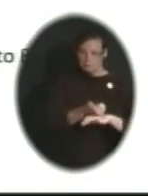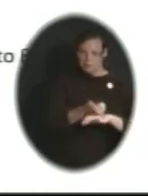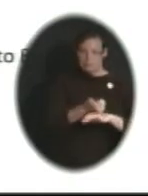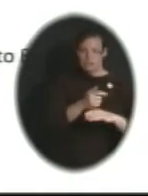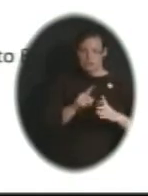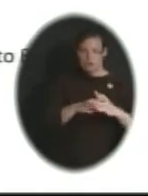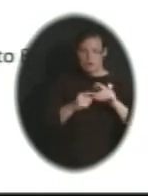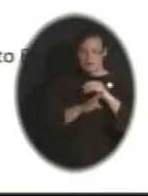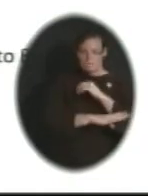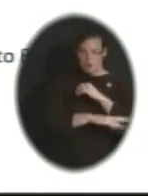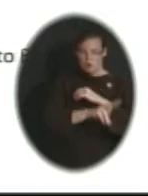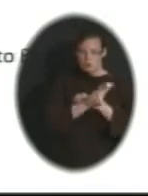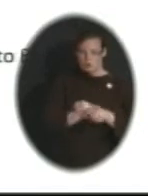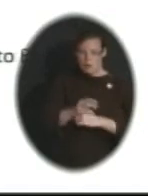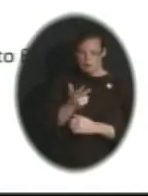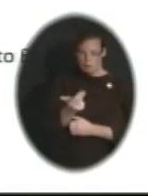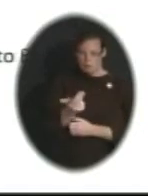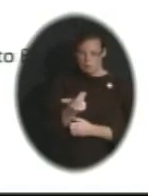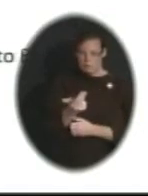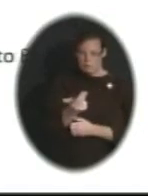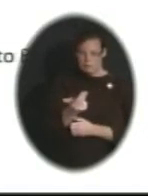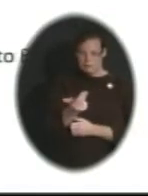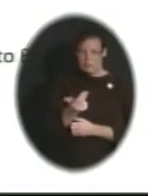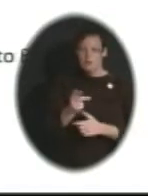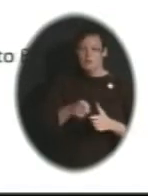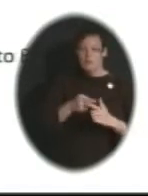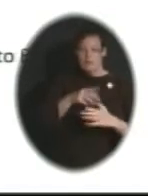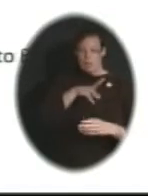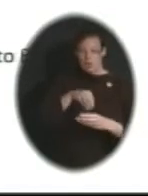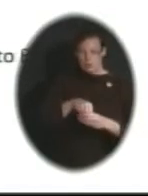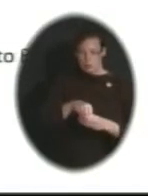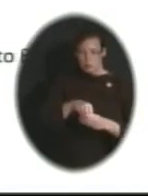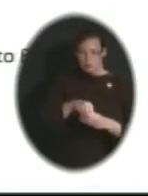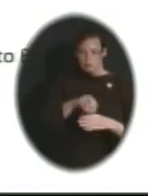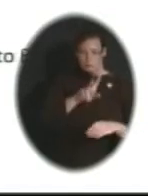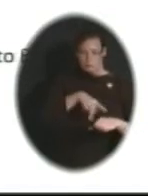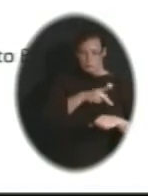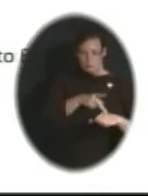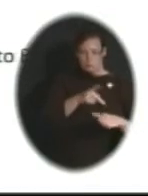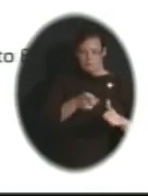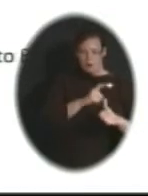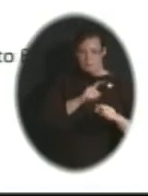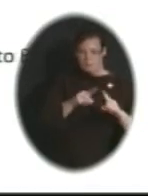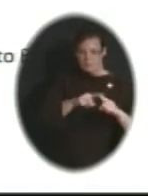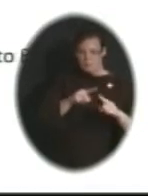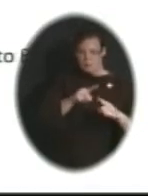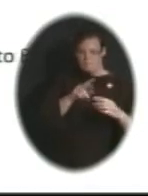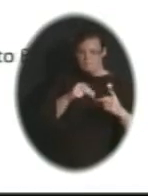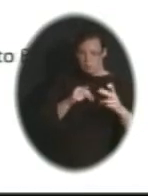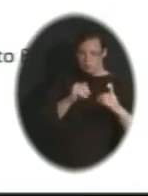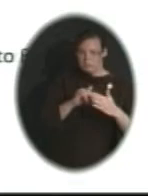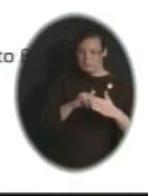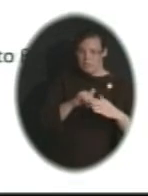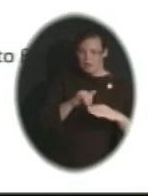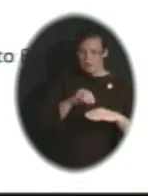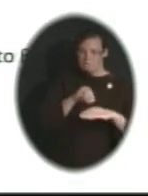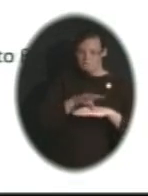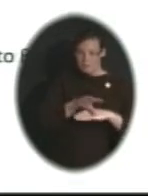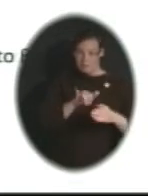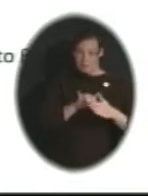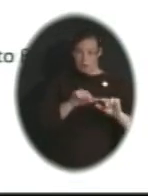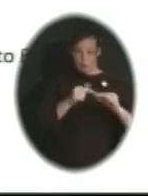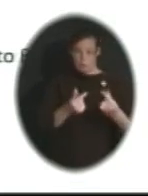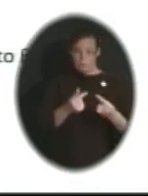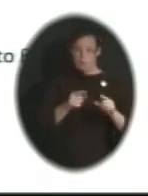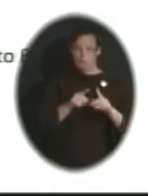in the fall of 2013, we'll then include those principles from buildings that would be impacted in on that group, and